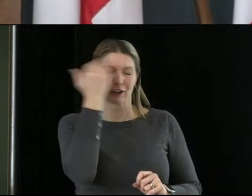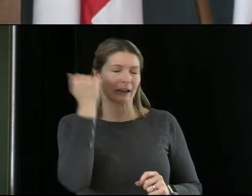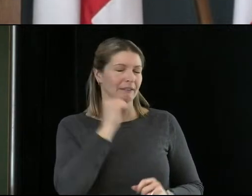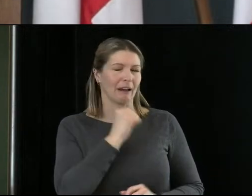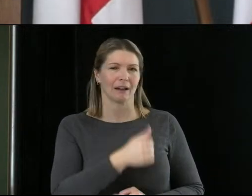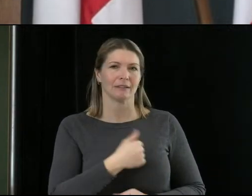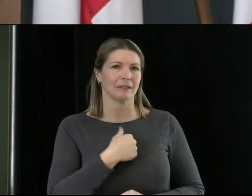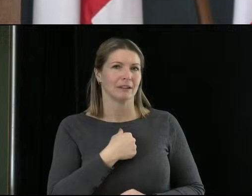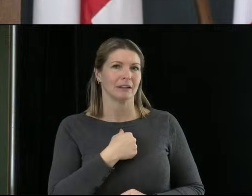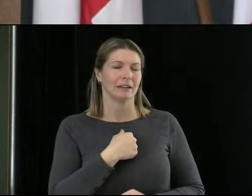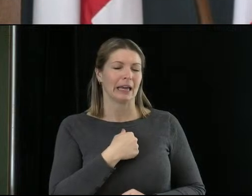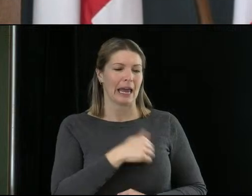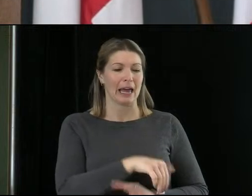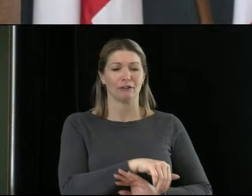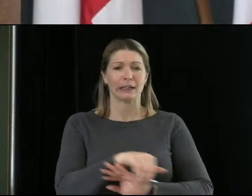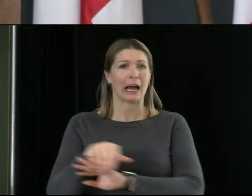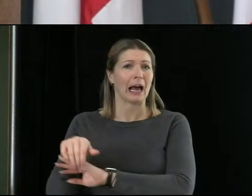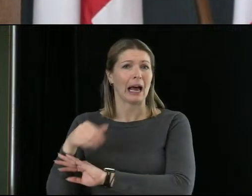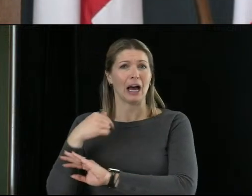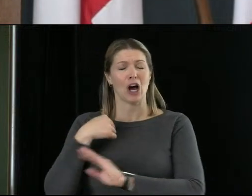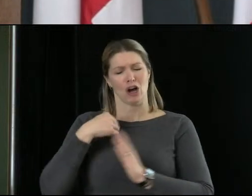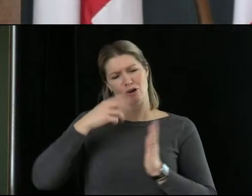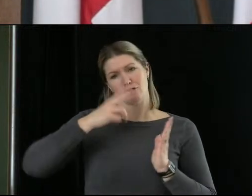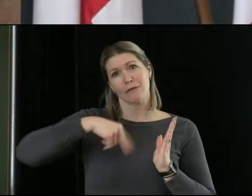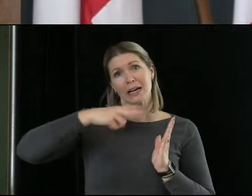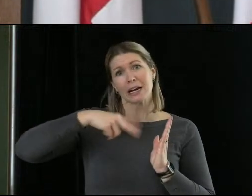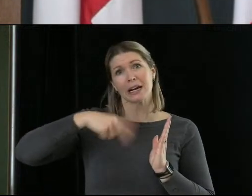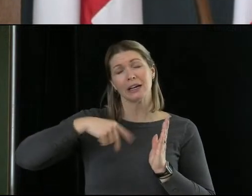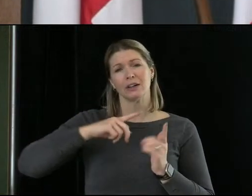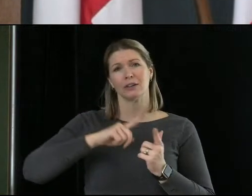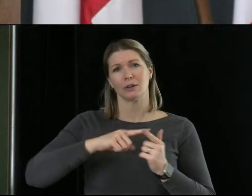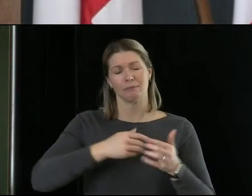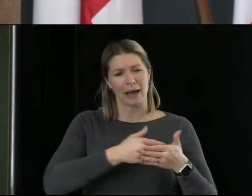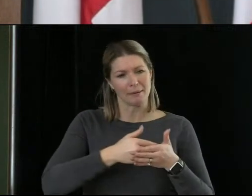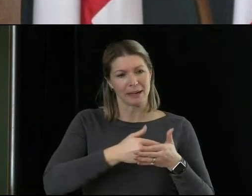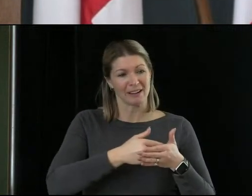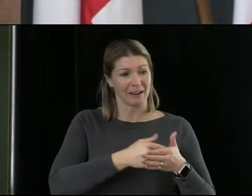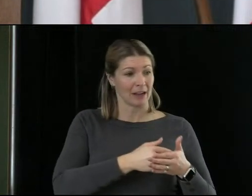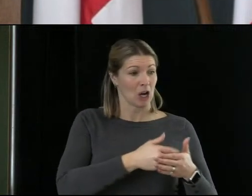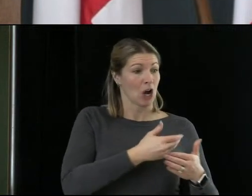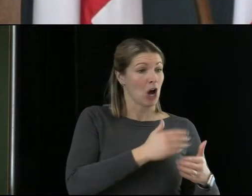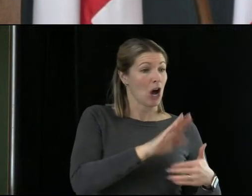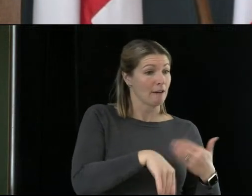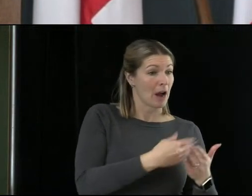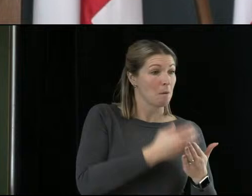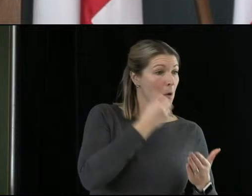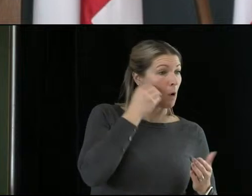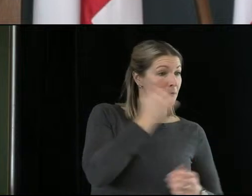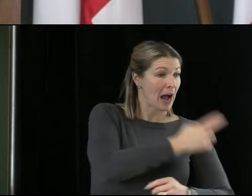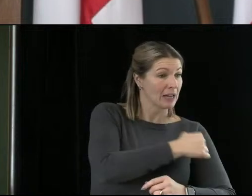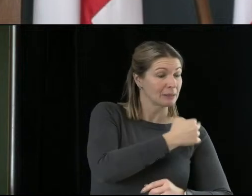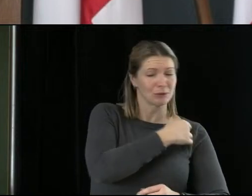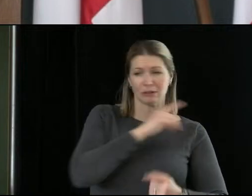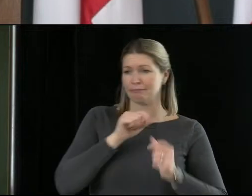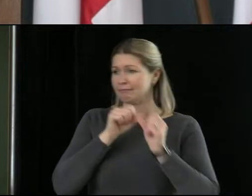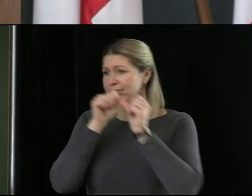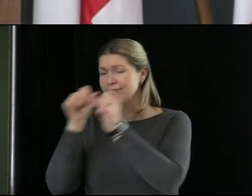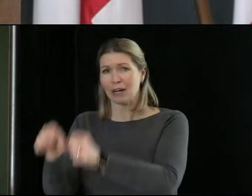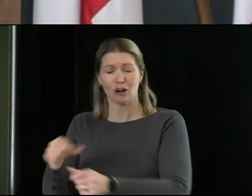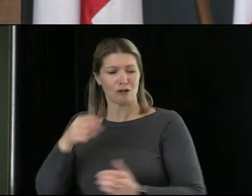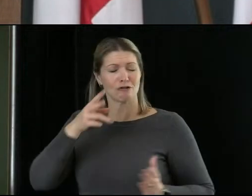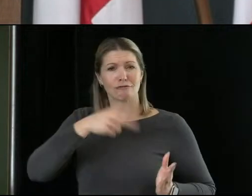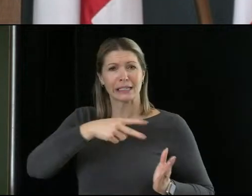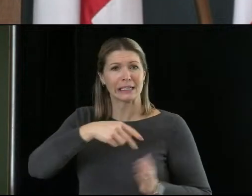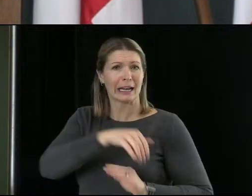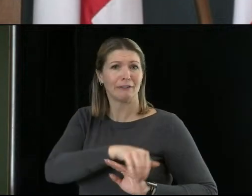We read to Julianne from the time we brought her home from the hospital. And